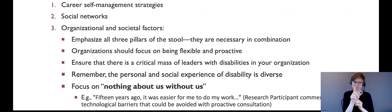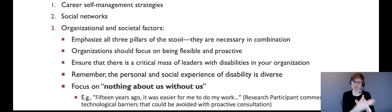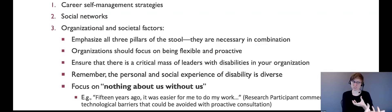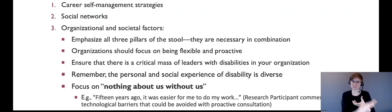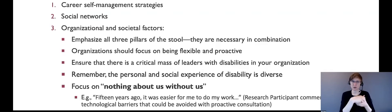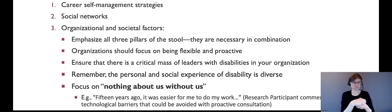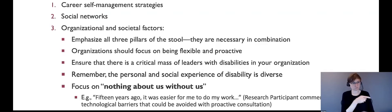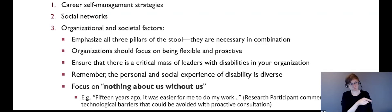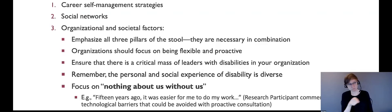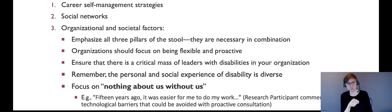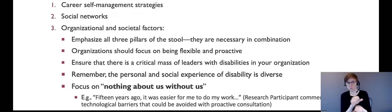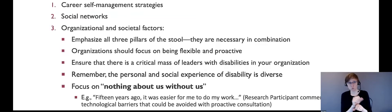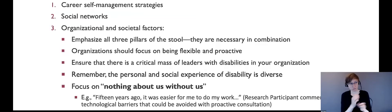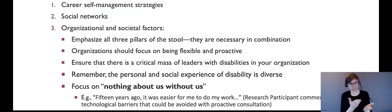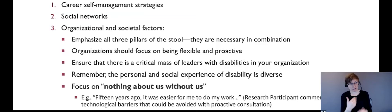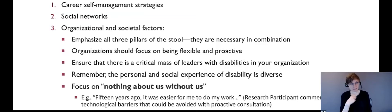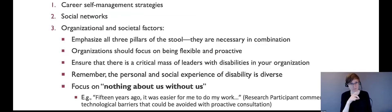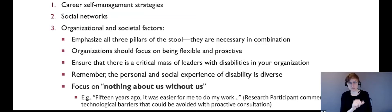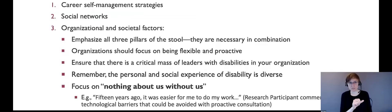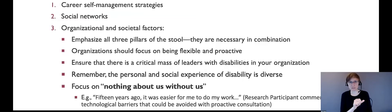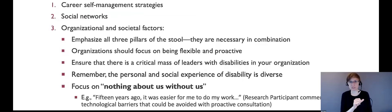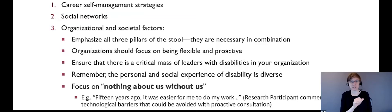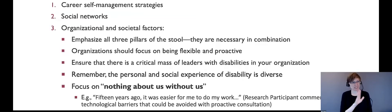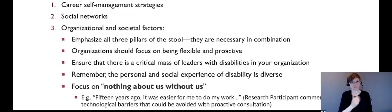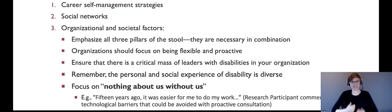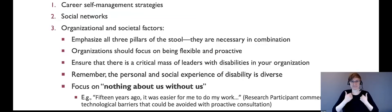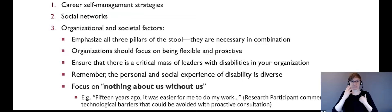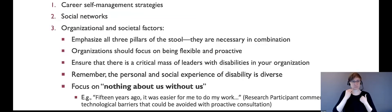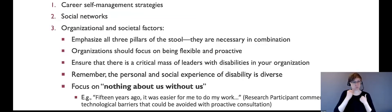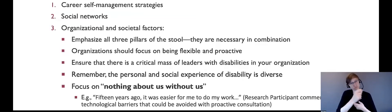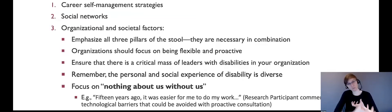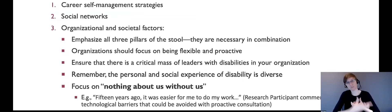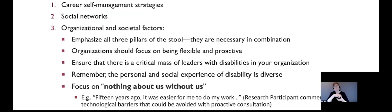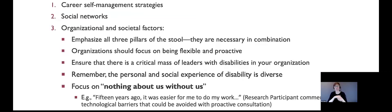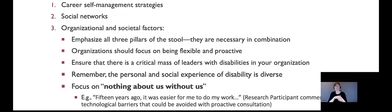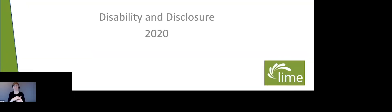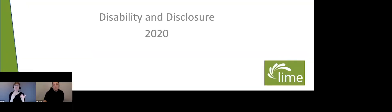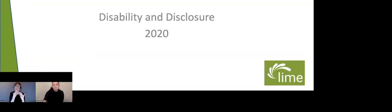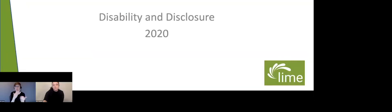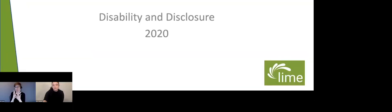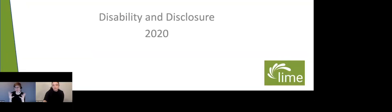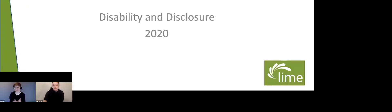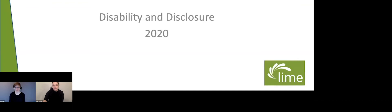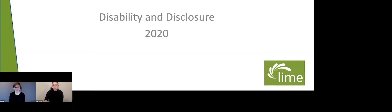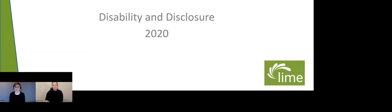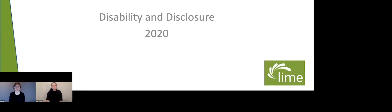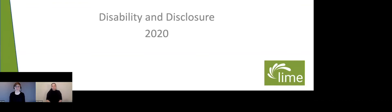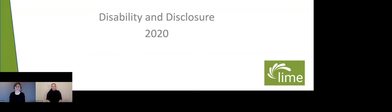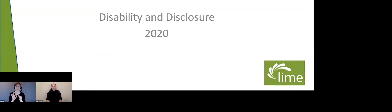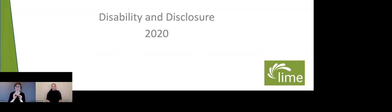of the organization with lived experience also be a part of that process. So thank you very much. Hi,